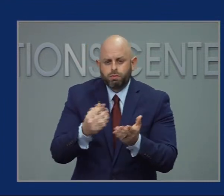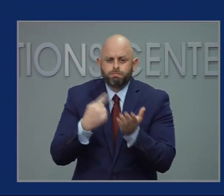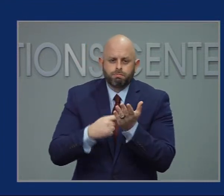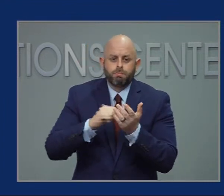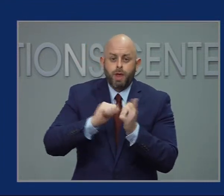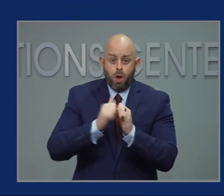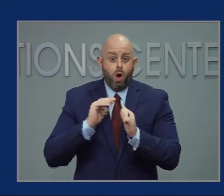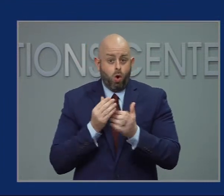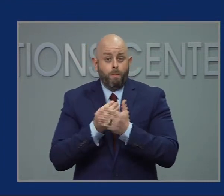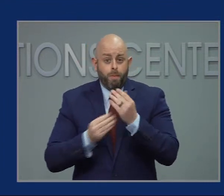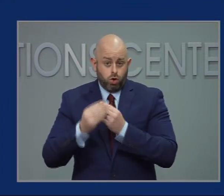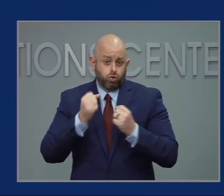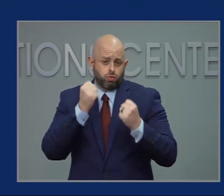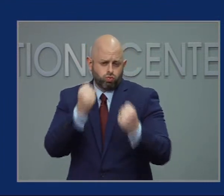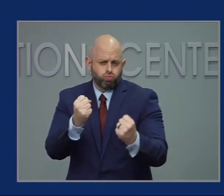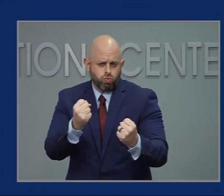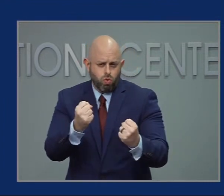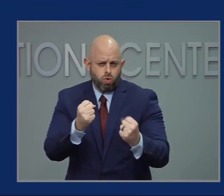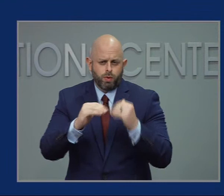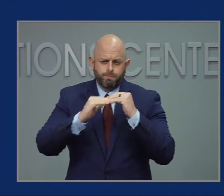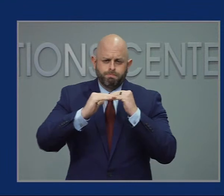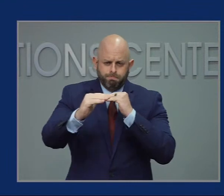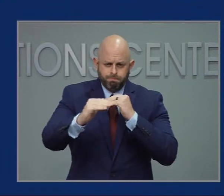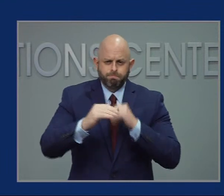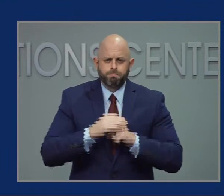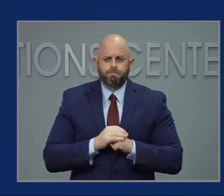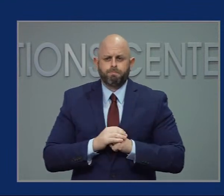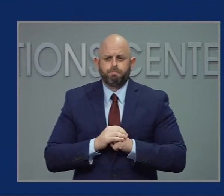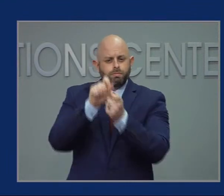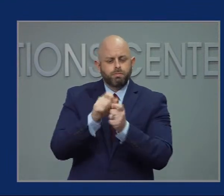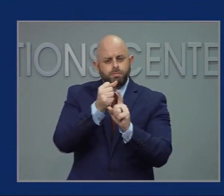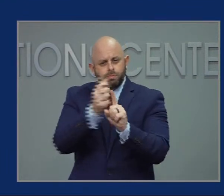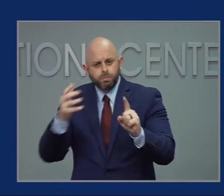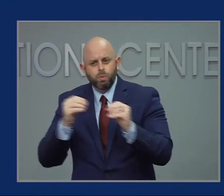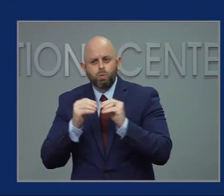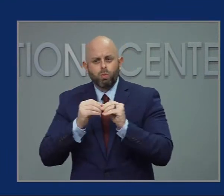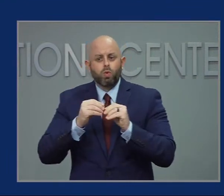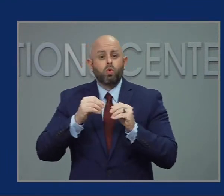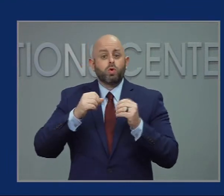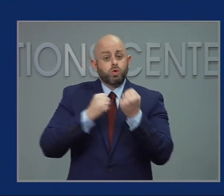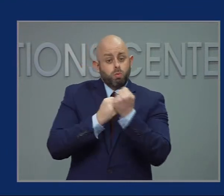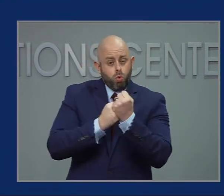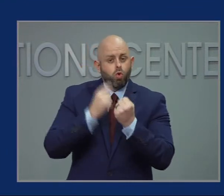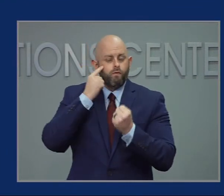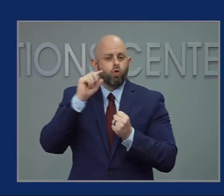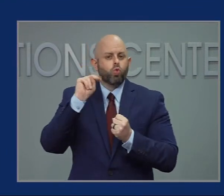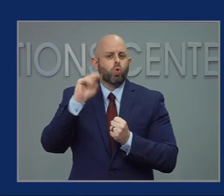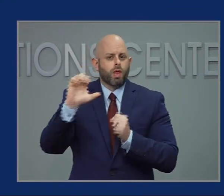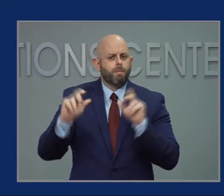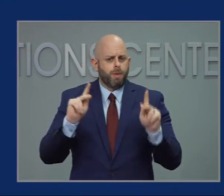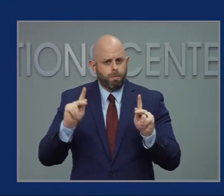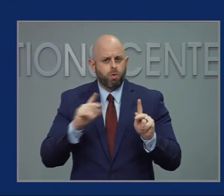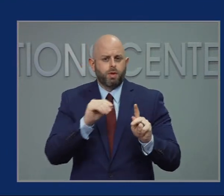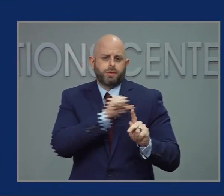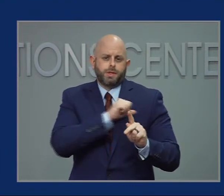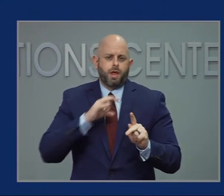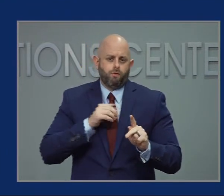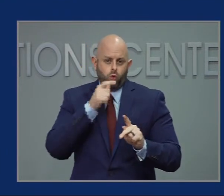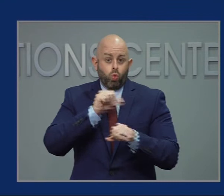structurally sound. We'll summarize the must-dos, support for North Carolina's human capital.